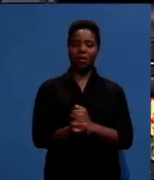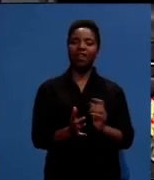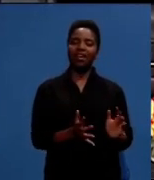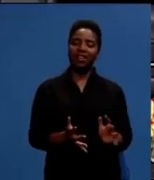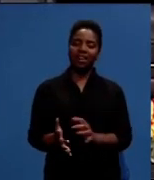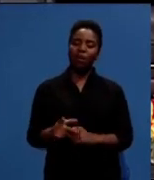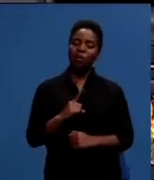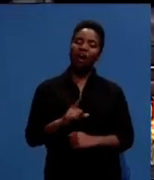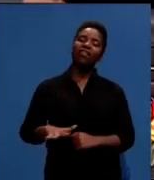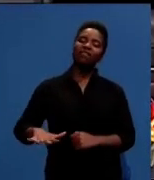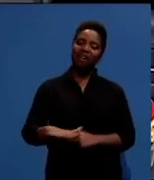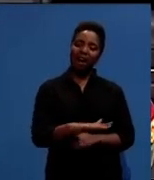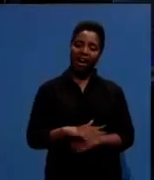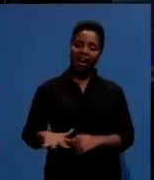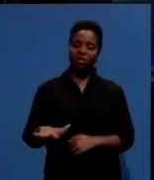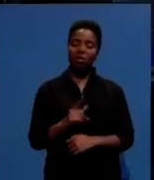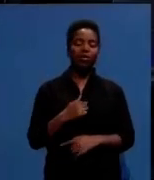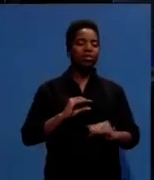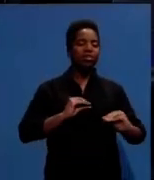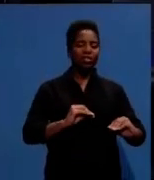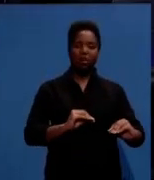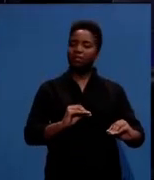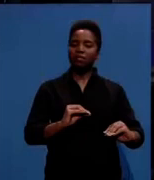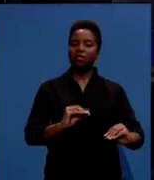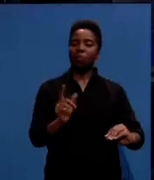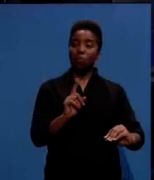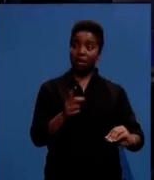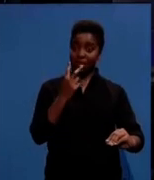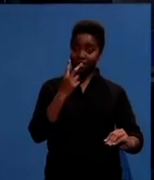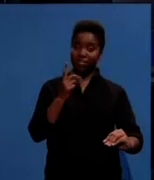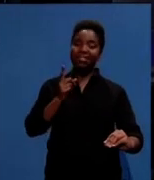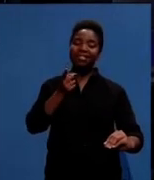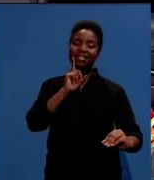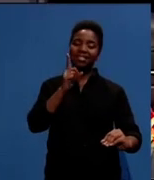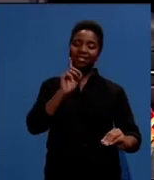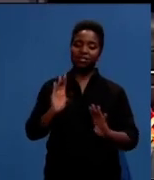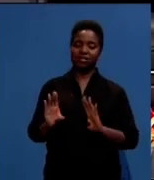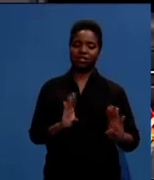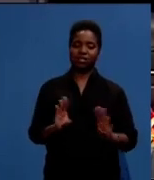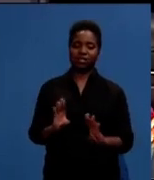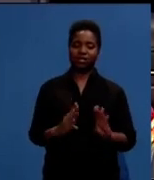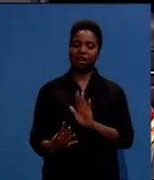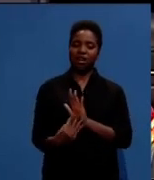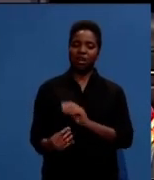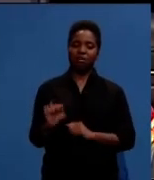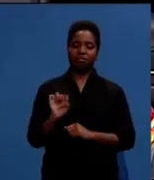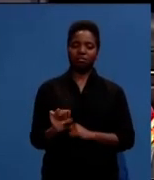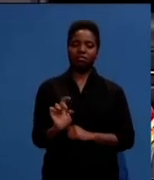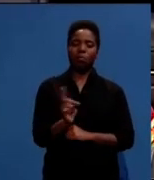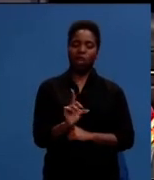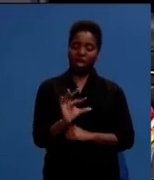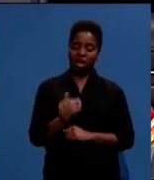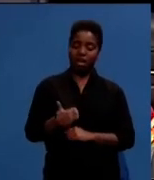kind of environment, not so much what you are teaching them, but what you are nurturing, because a lot of it has to do with what you are modeling, what you're consistently teaching